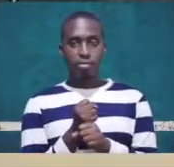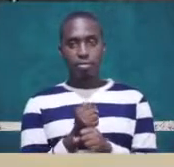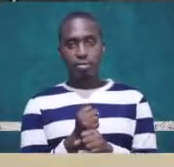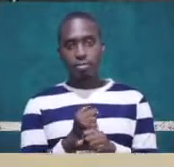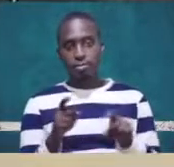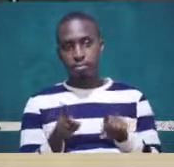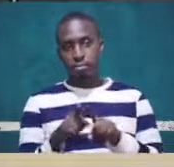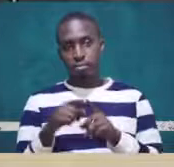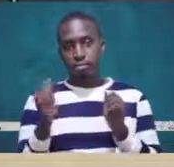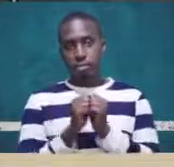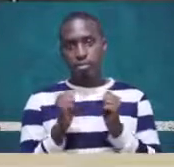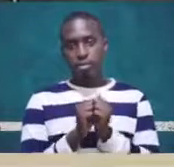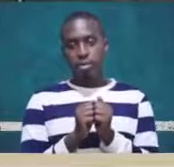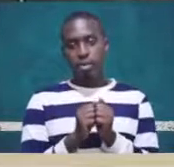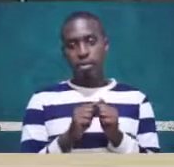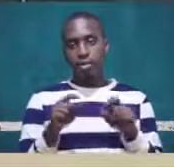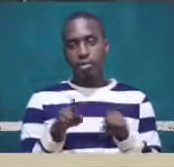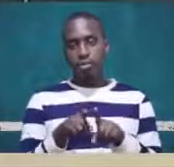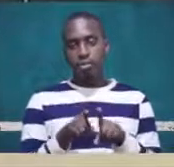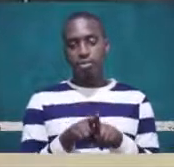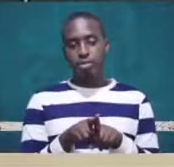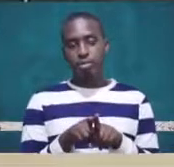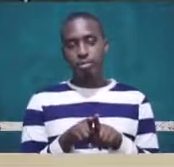Is difficult? Not at